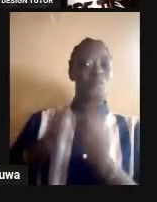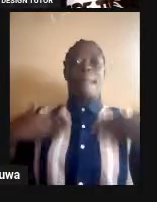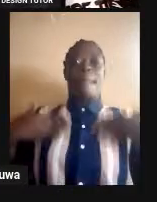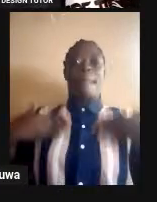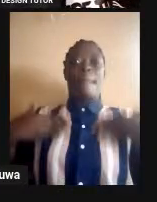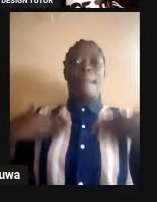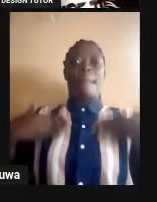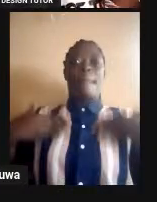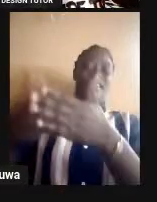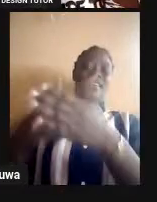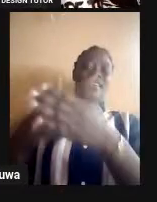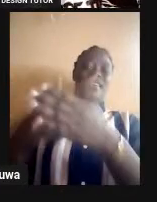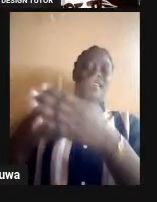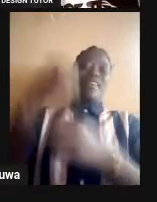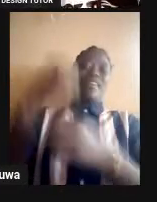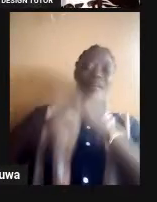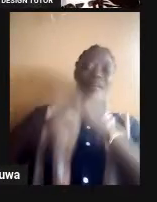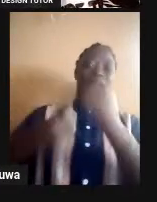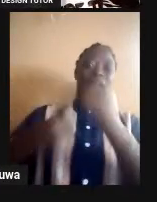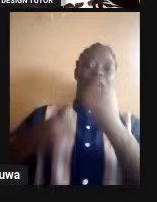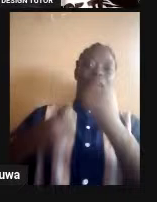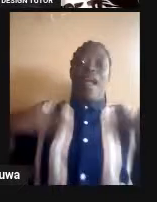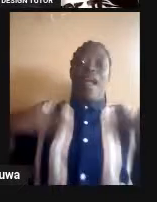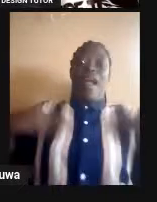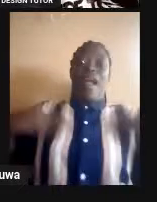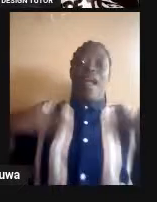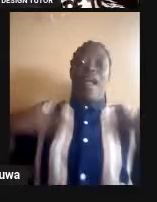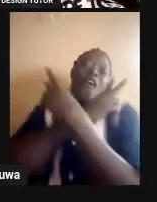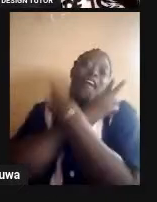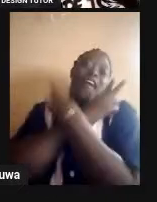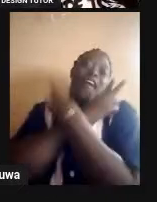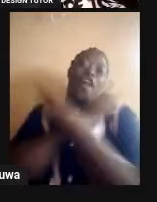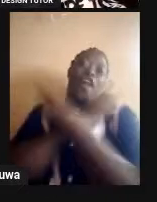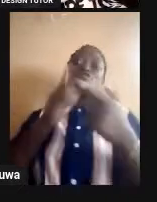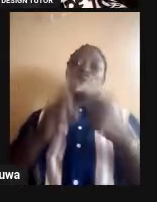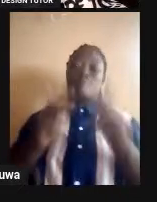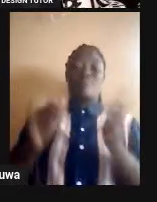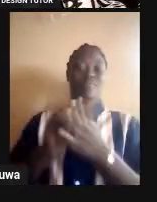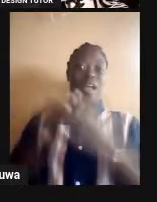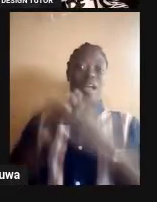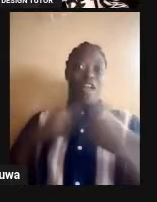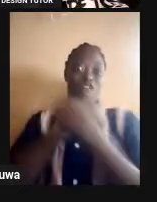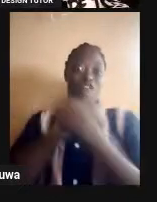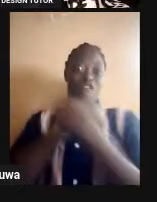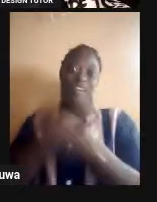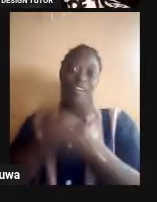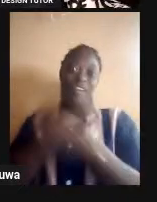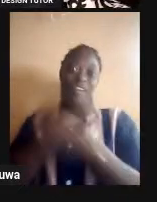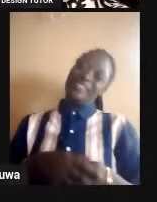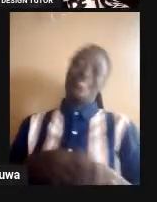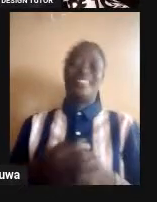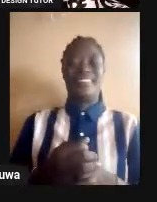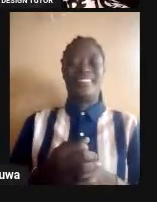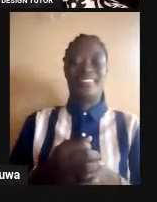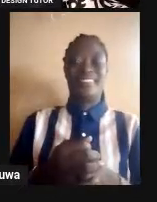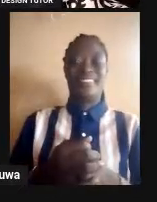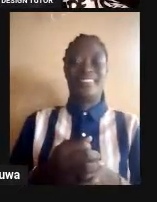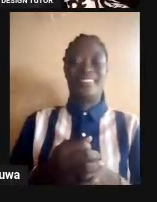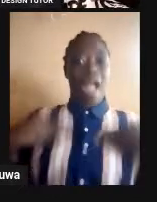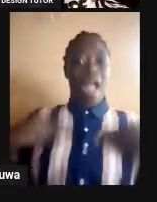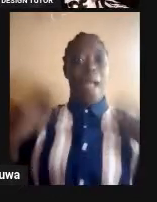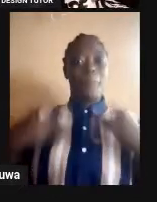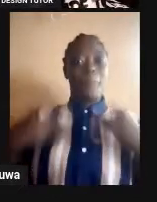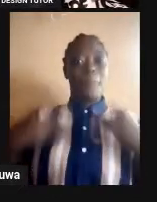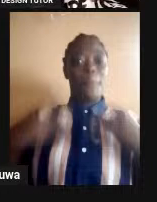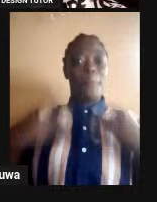have lovers. Okay, I know you have lovers. Happy Valentine, happy International Women's Day to the women out